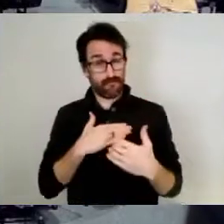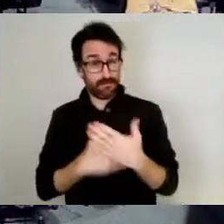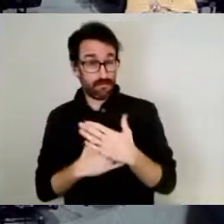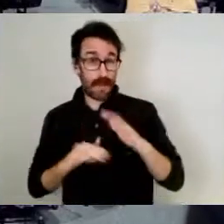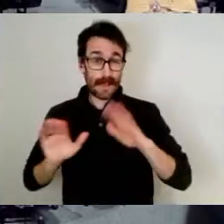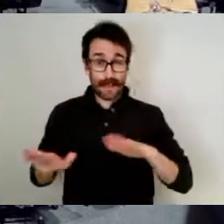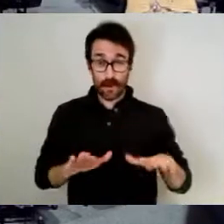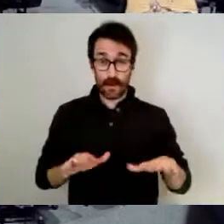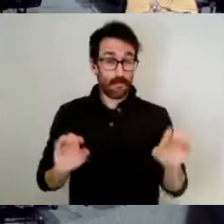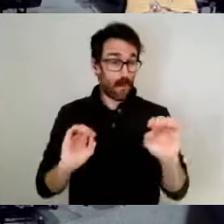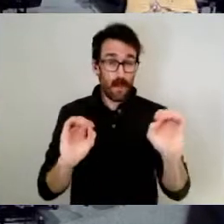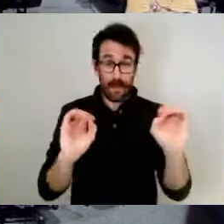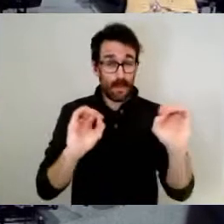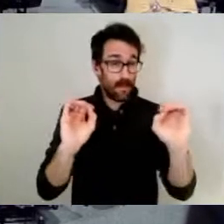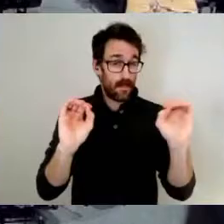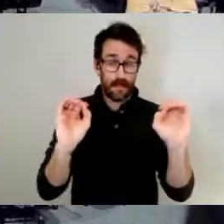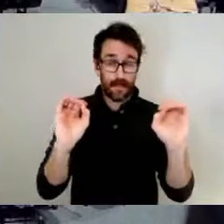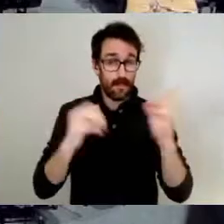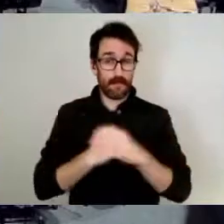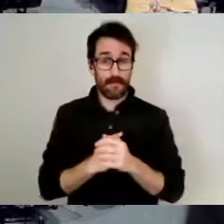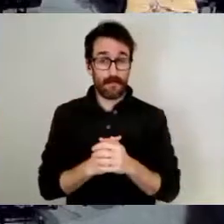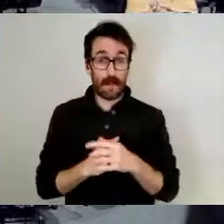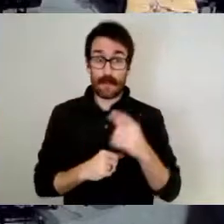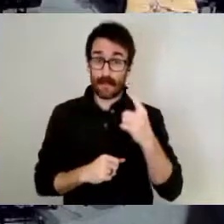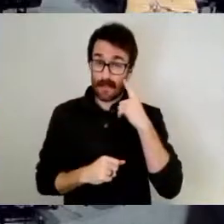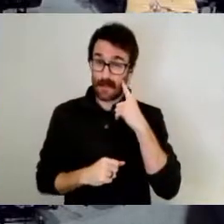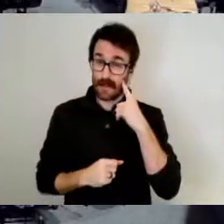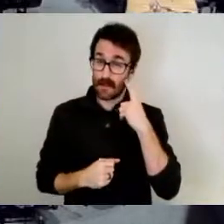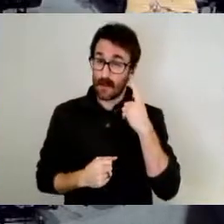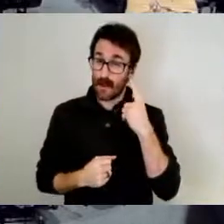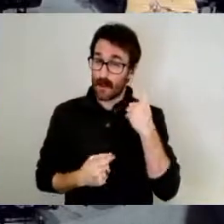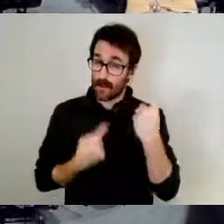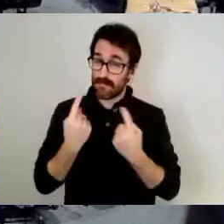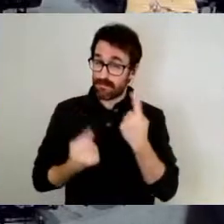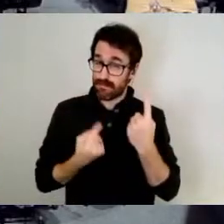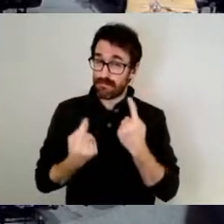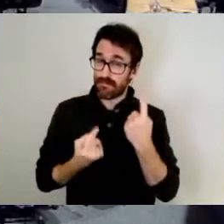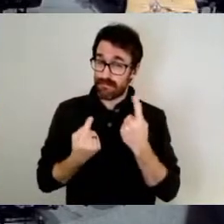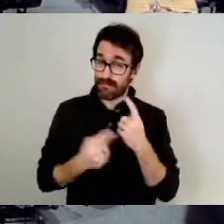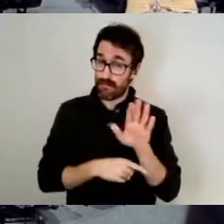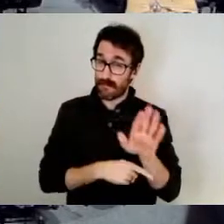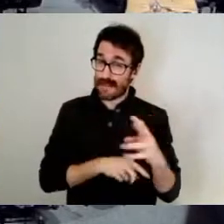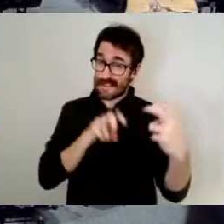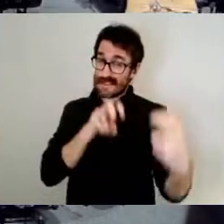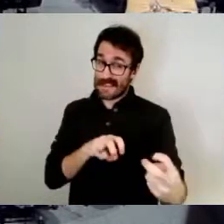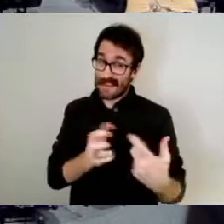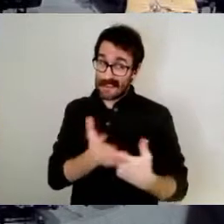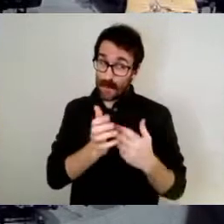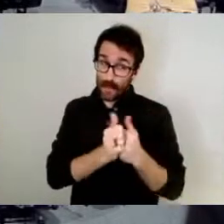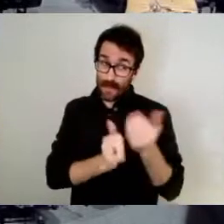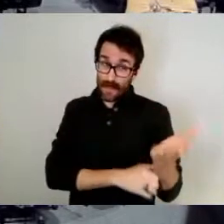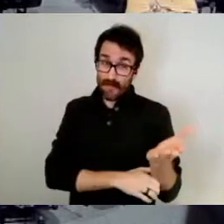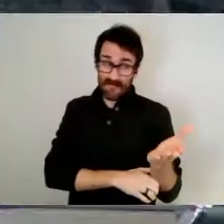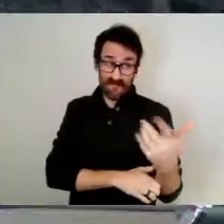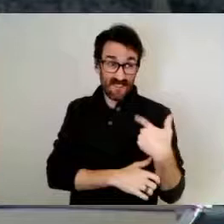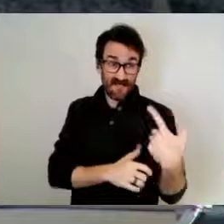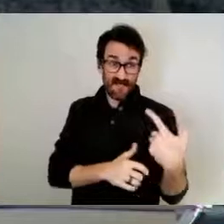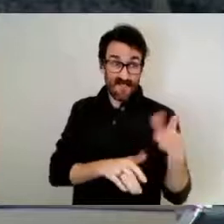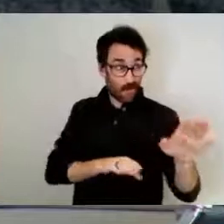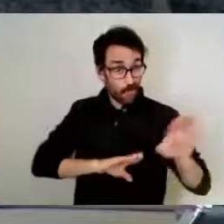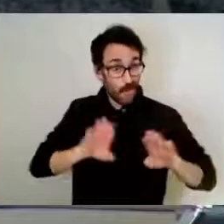I'll skip. This is better. This is actually better. If you can talk a little bit louder. Yeah, that's great. Okay. Mayor, earlier